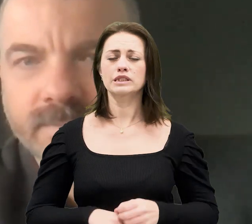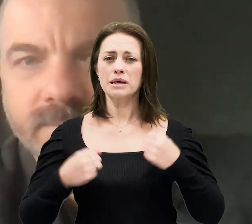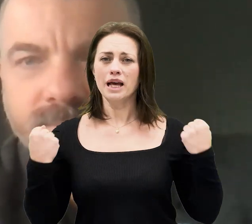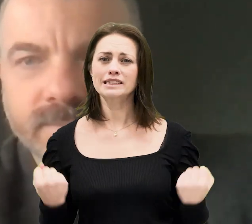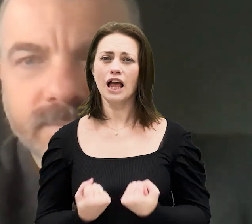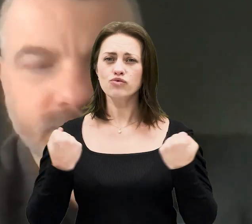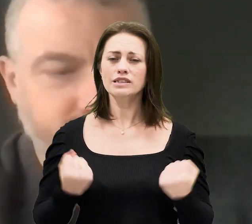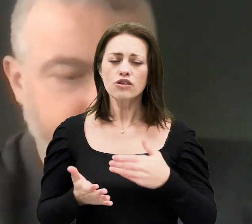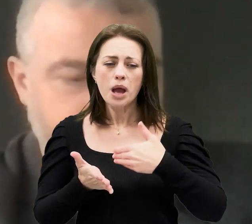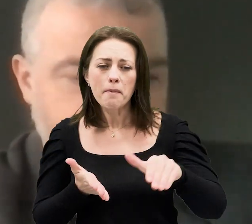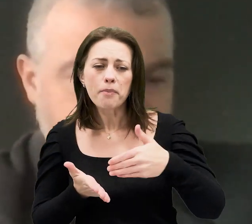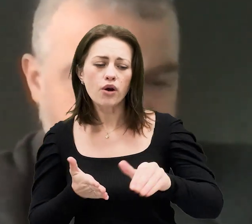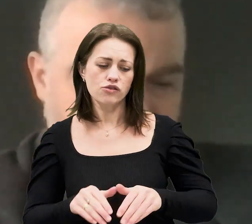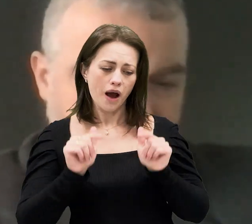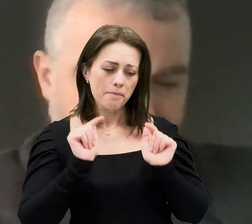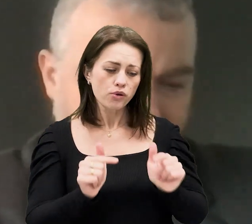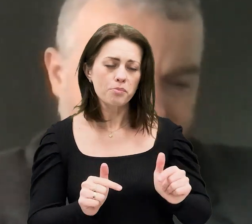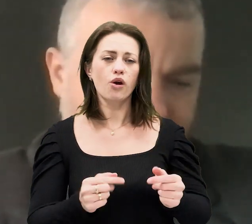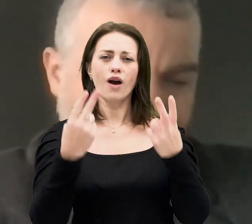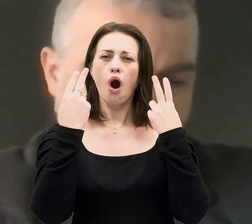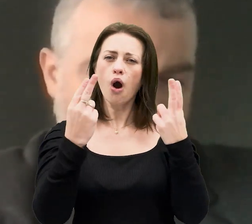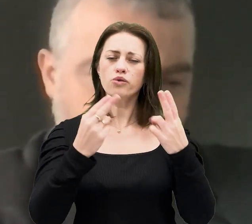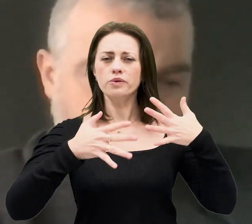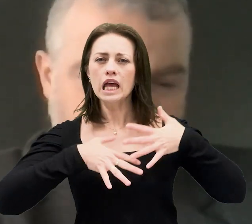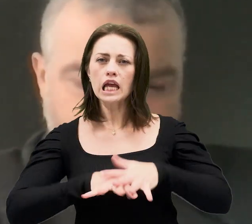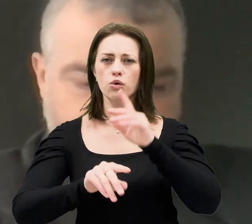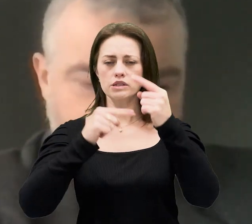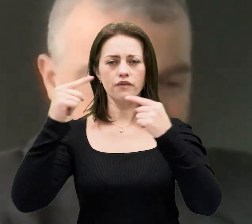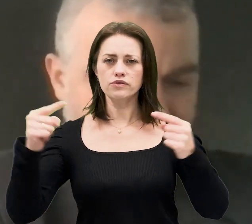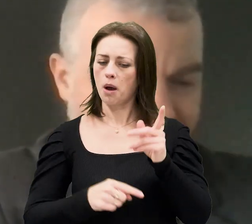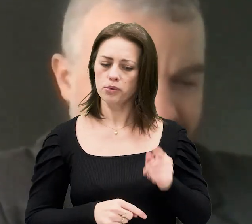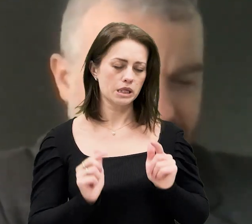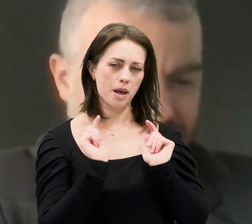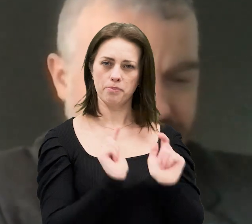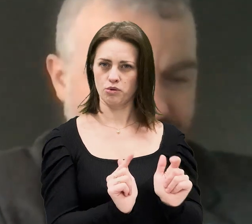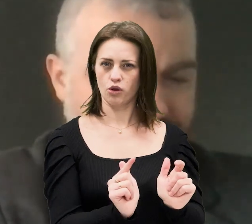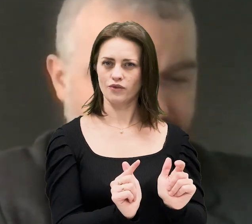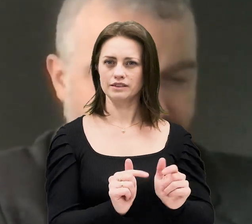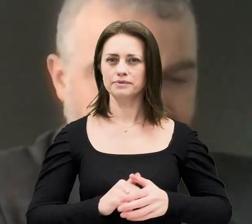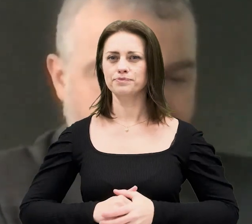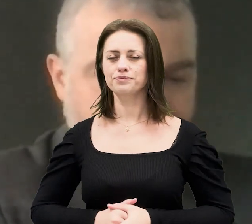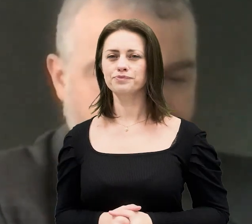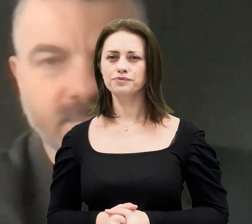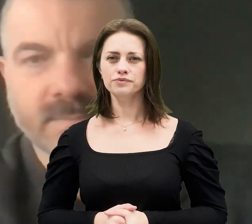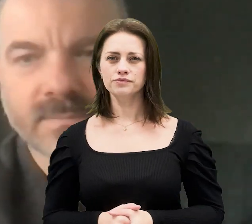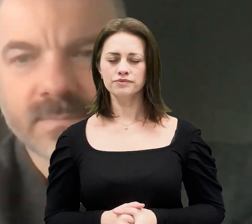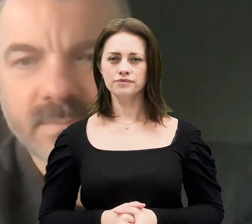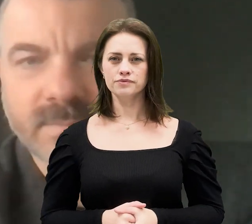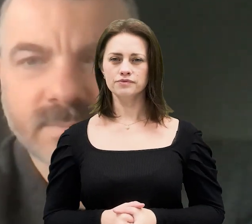must remain vigilant in our effort to promote the values of